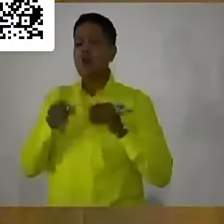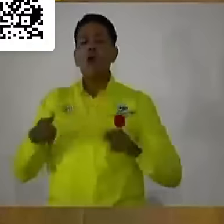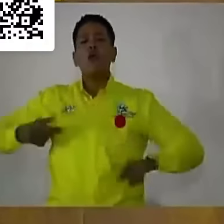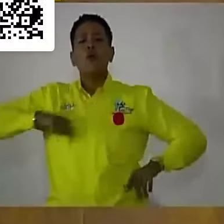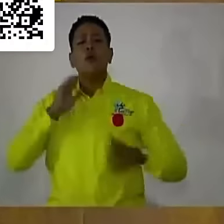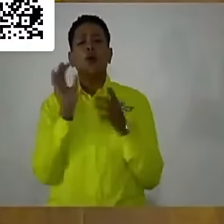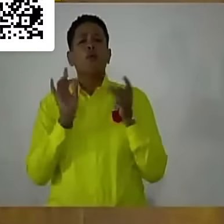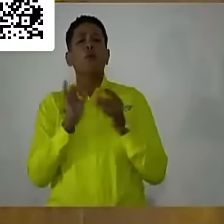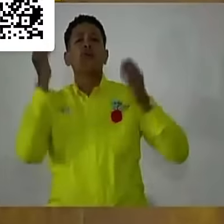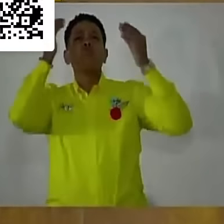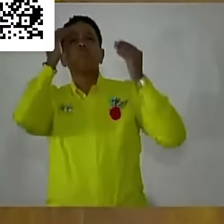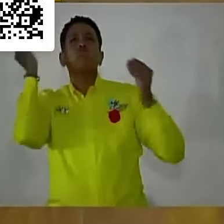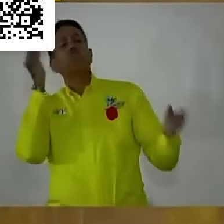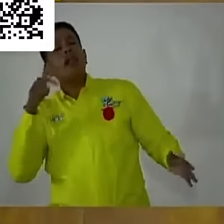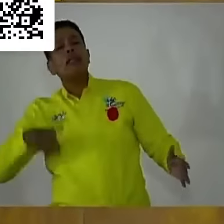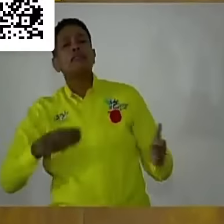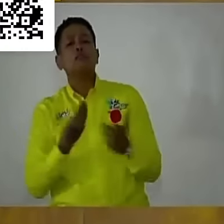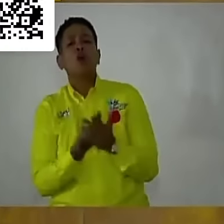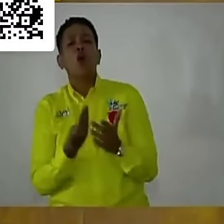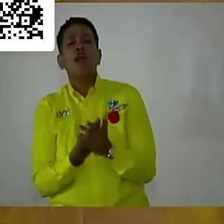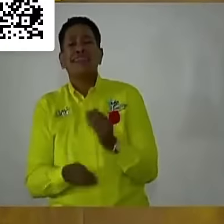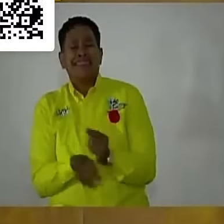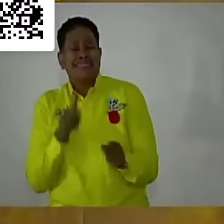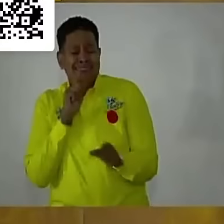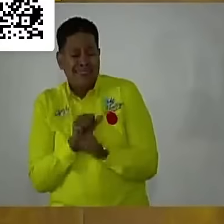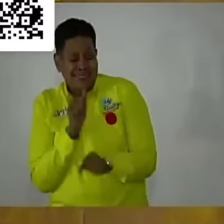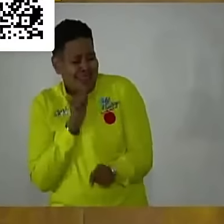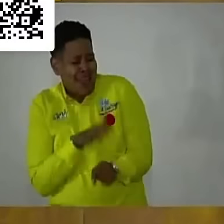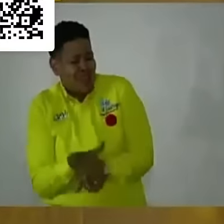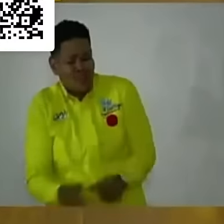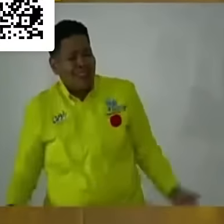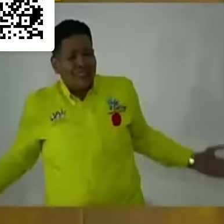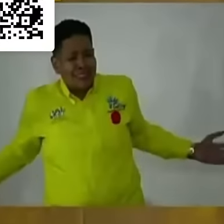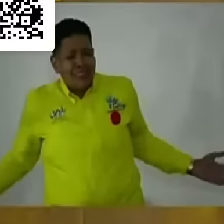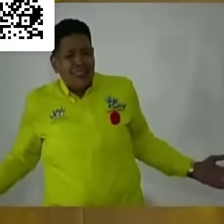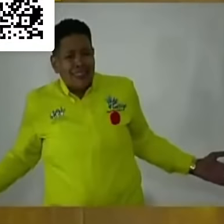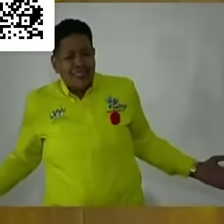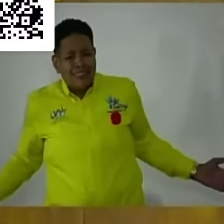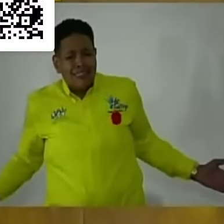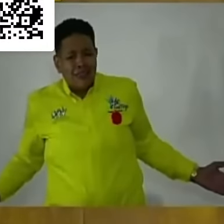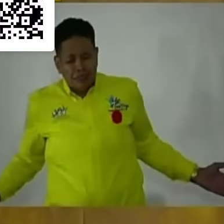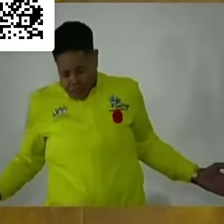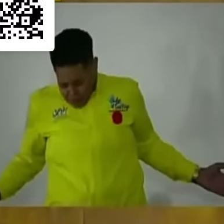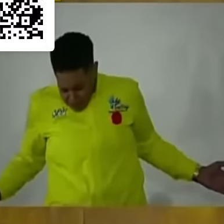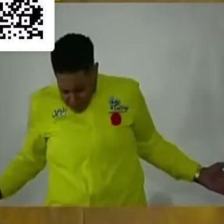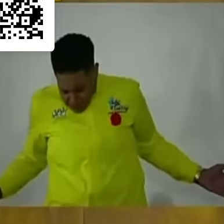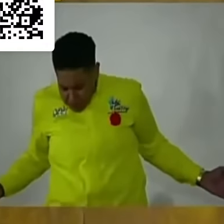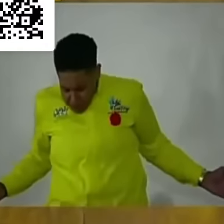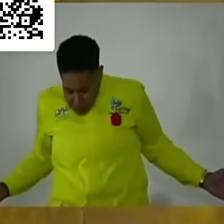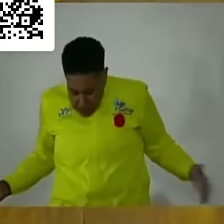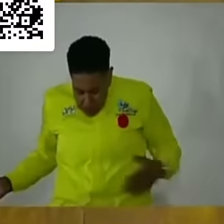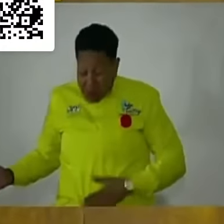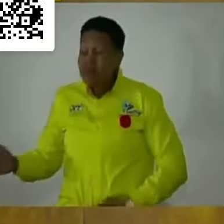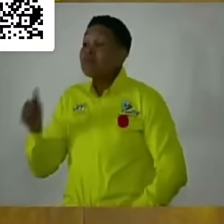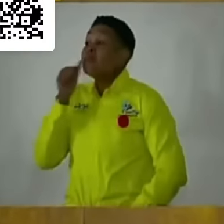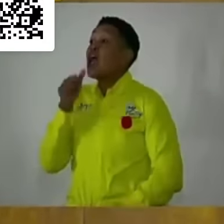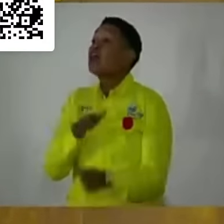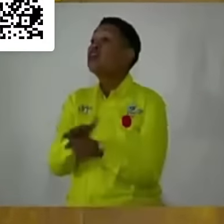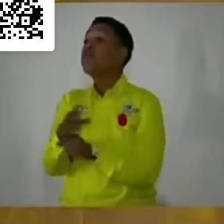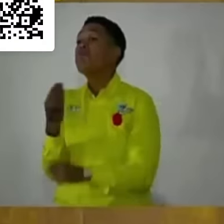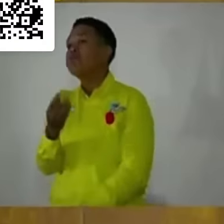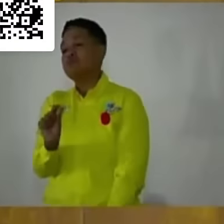talking about, this money, is insufficient. Not insufficient as a response. And so we should be